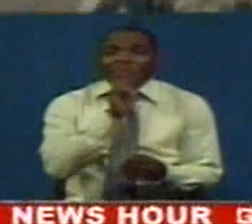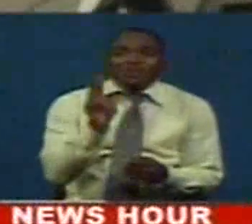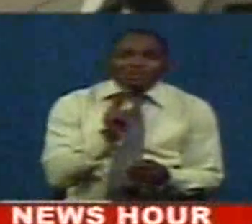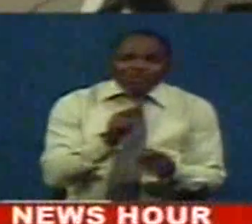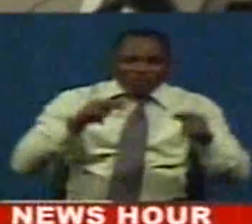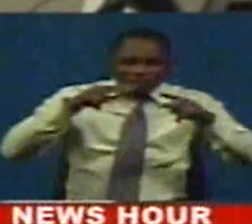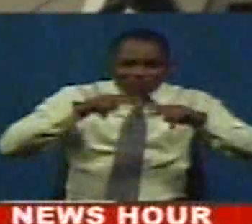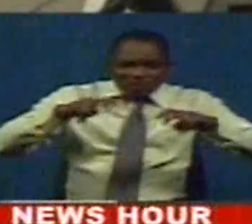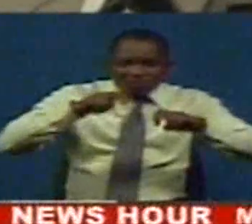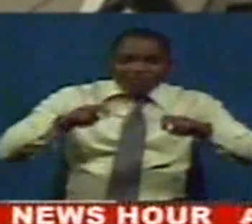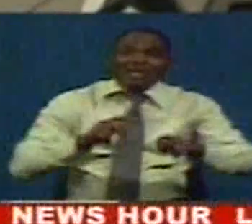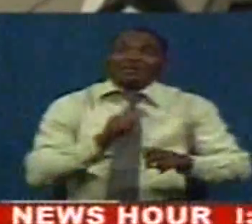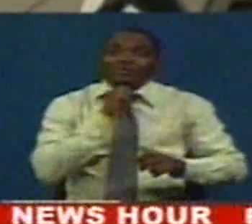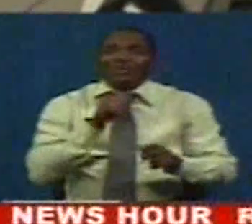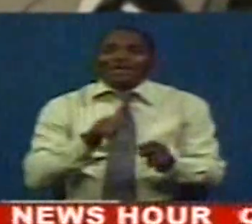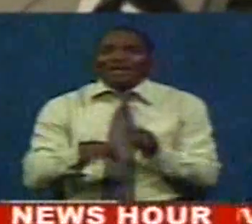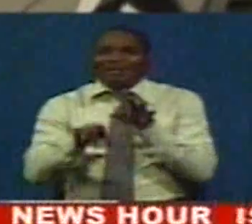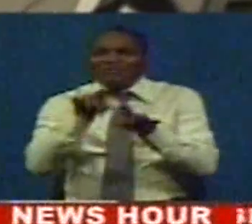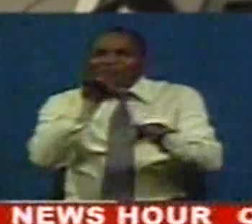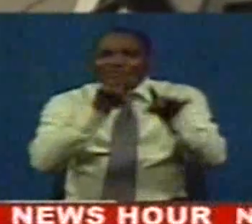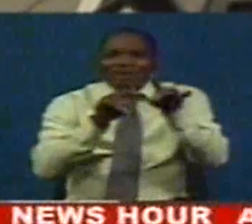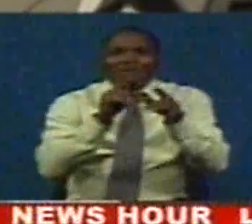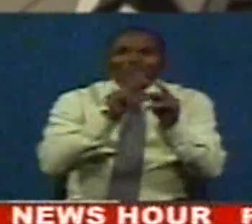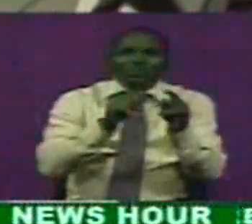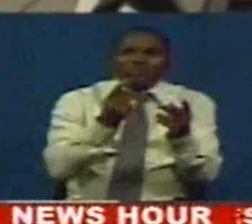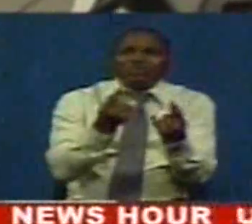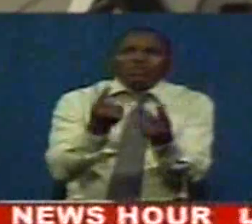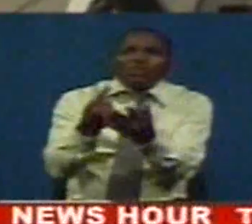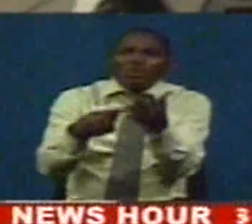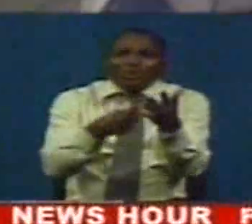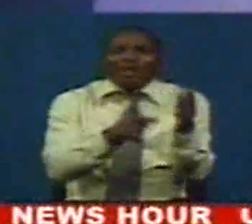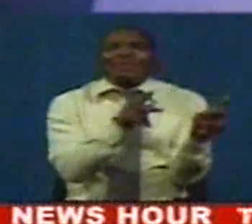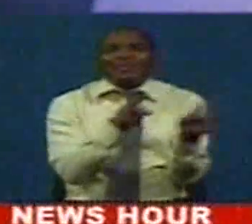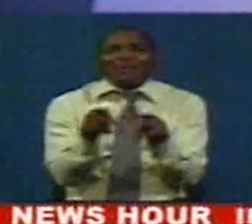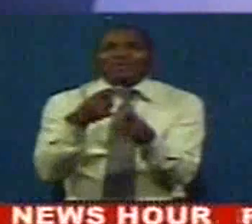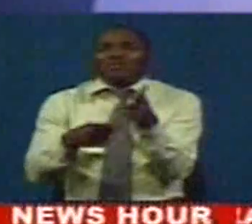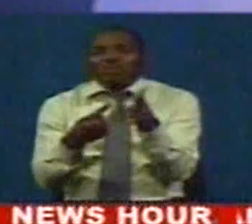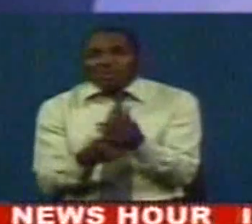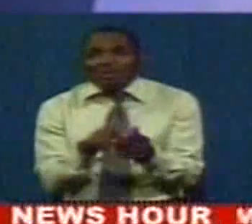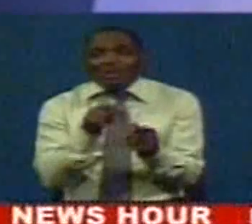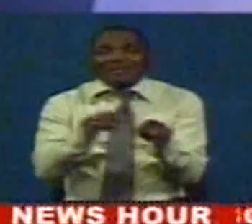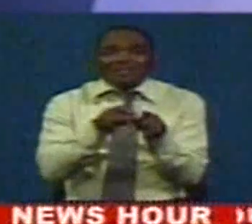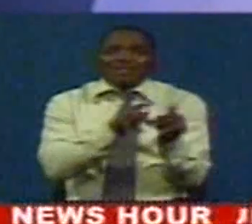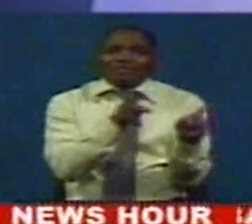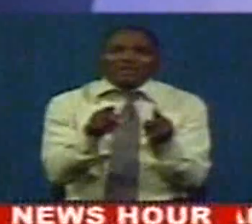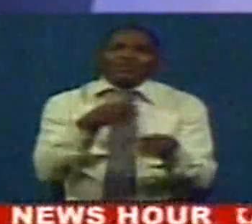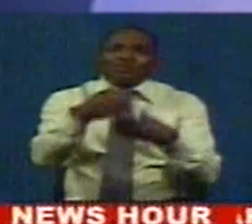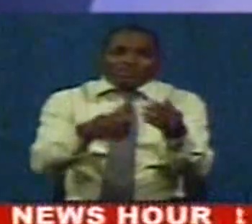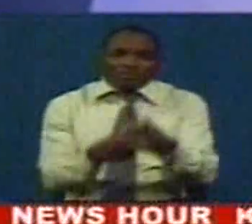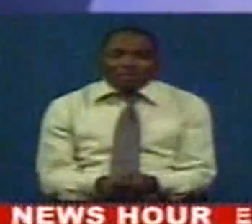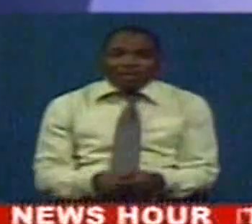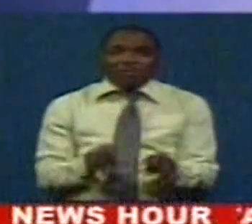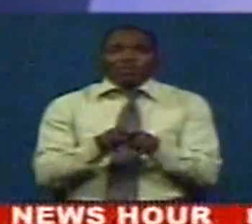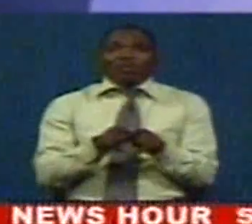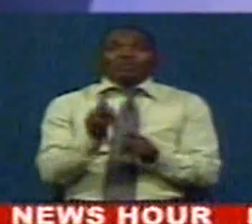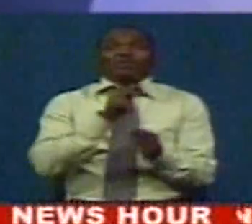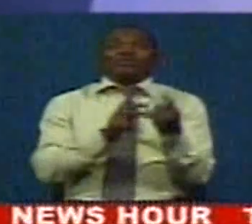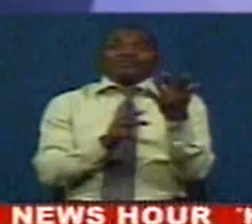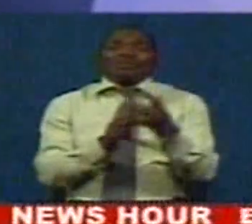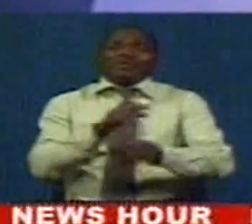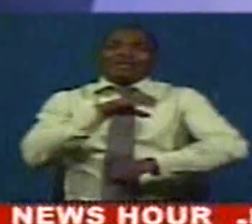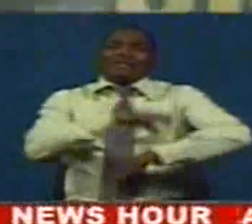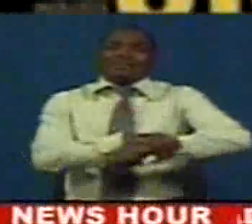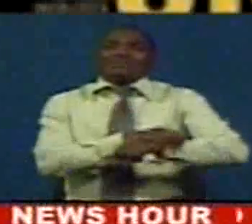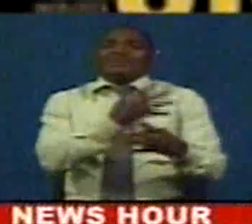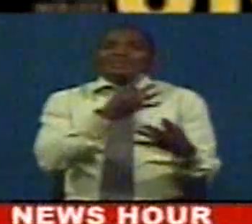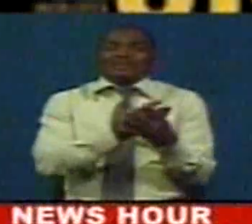using investigative tools to identify what they've been doing, what they were planning, and what they are also planning. We've remanded the suspect because